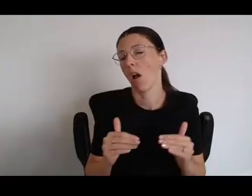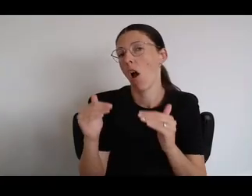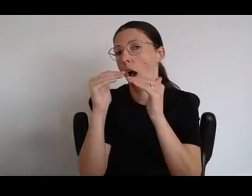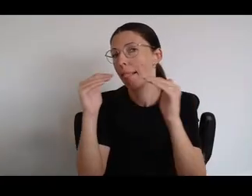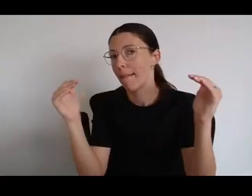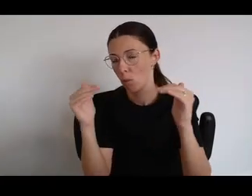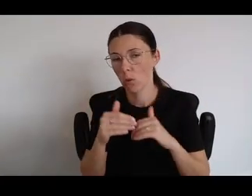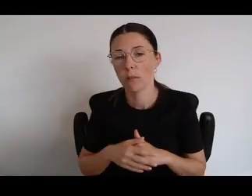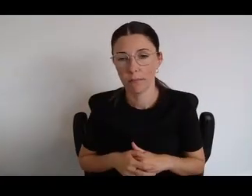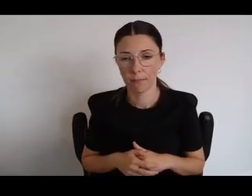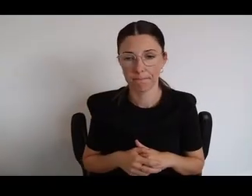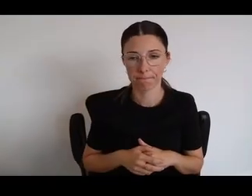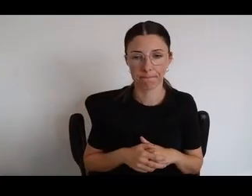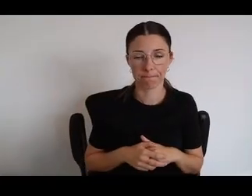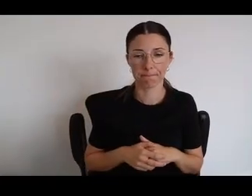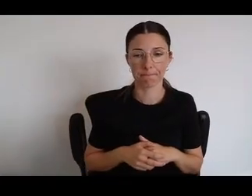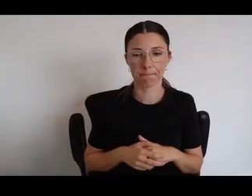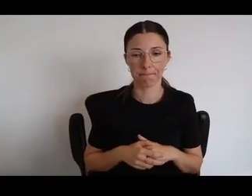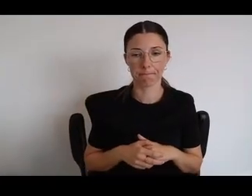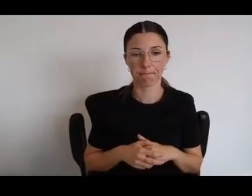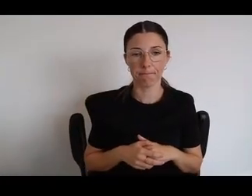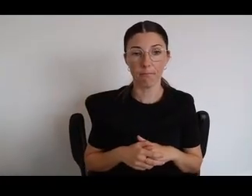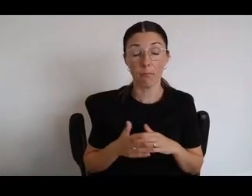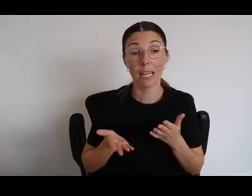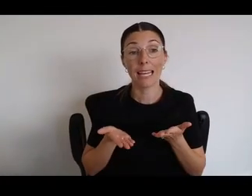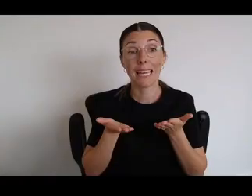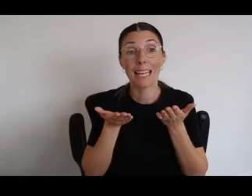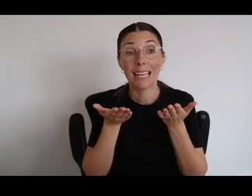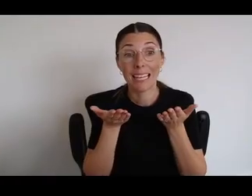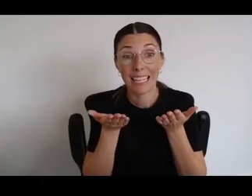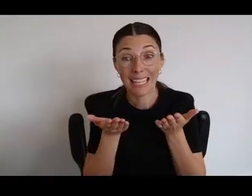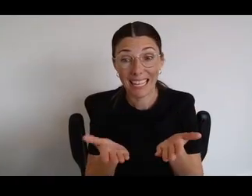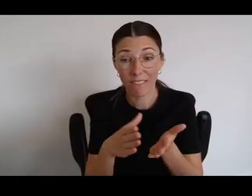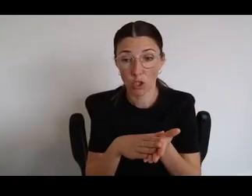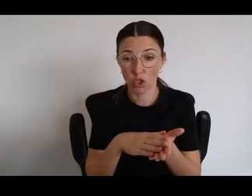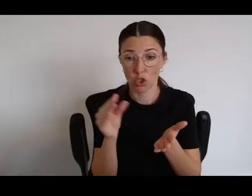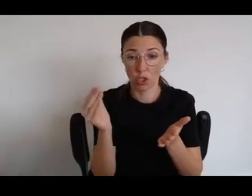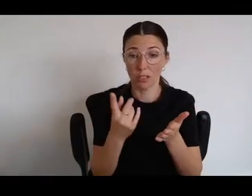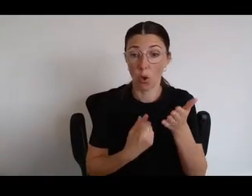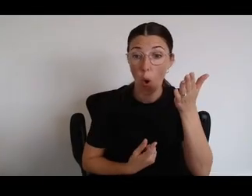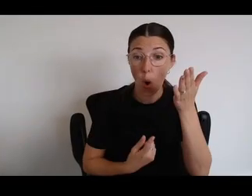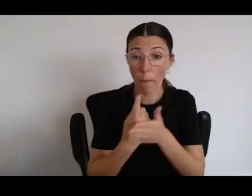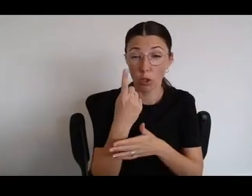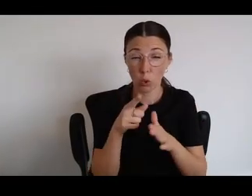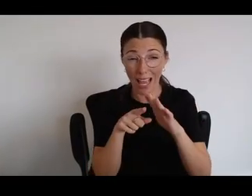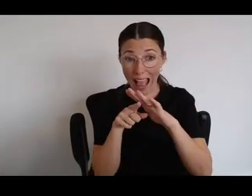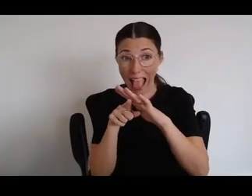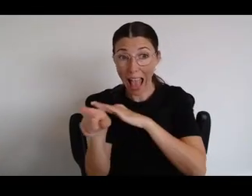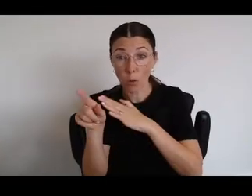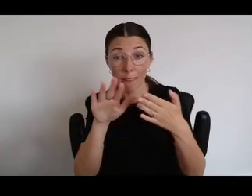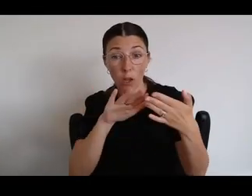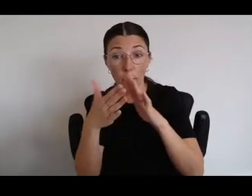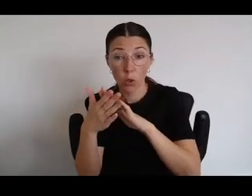that giving the students a chance to get out into the community and learn